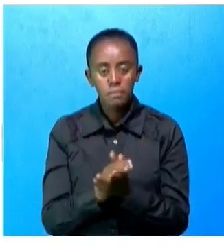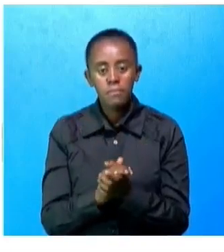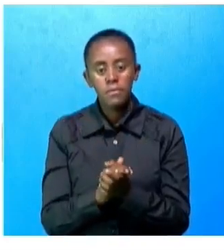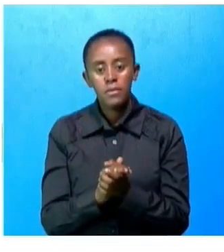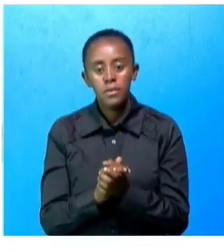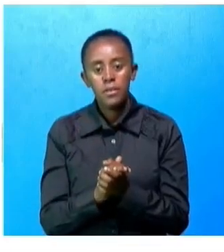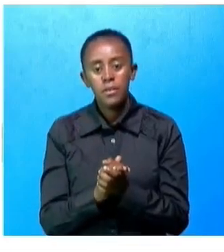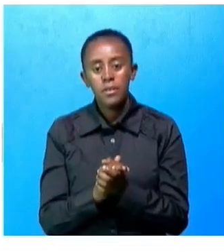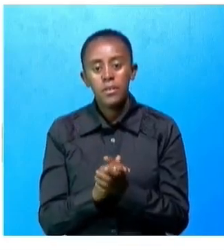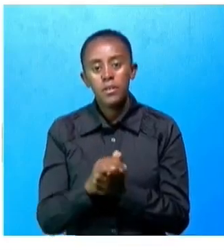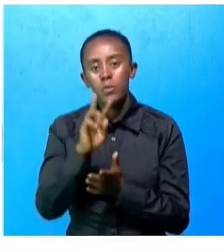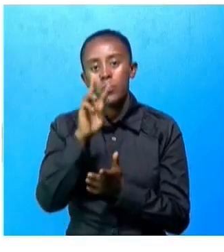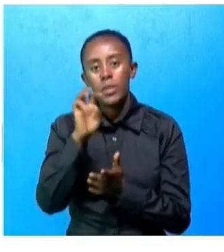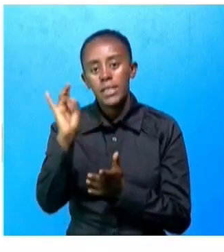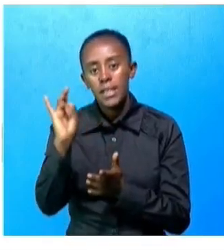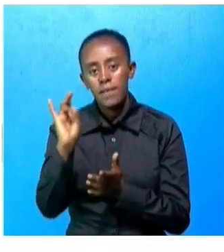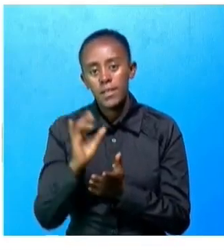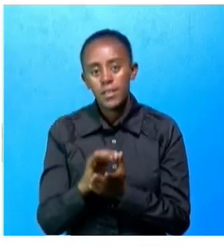27.